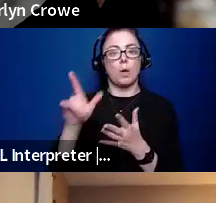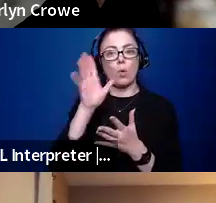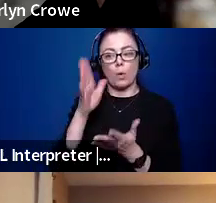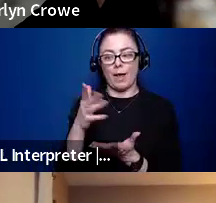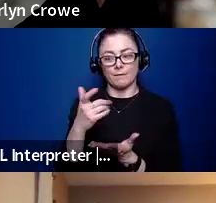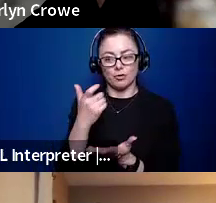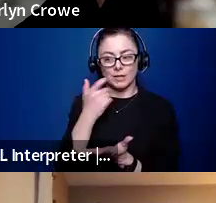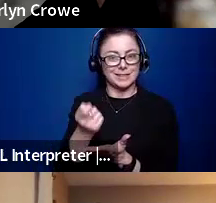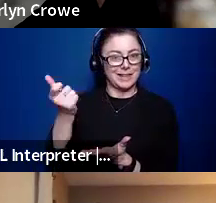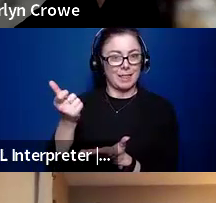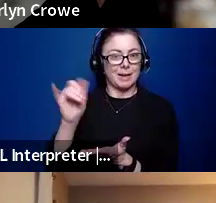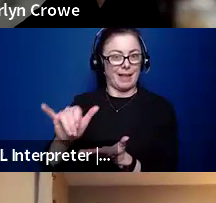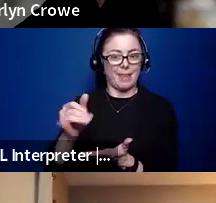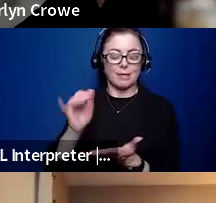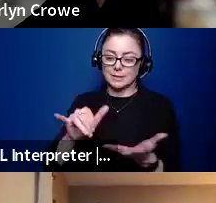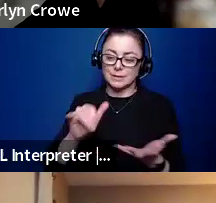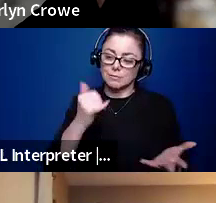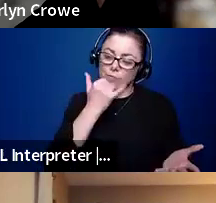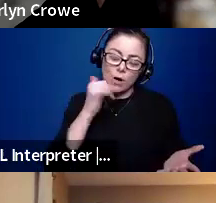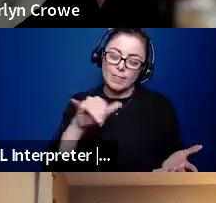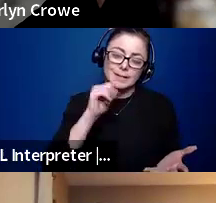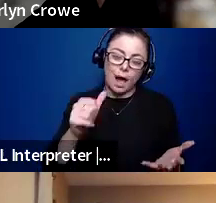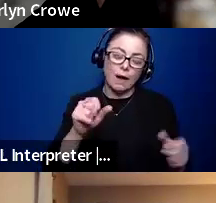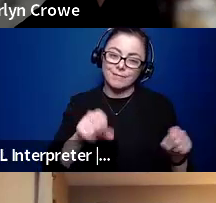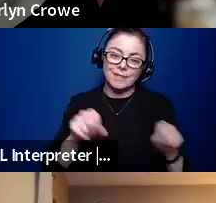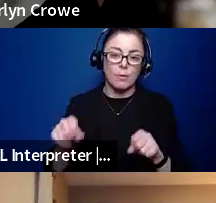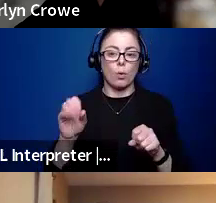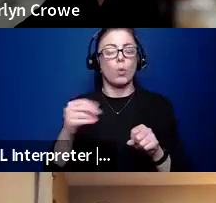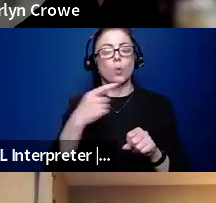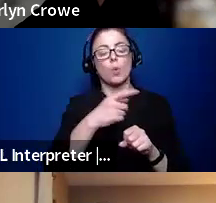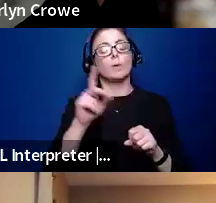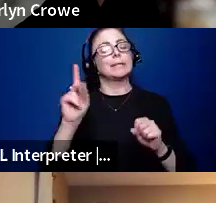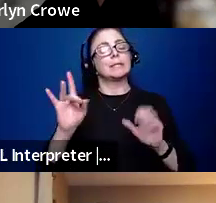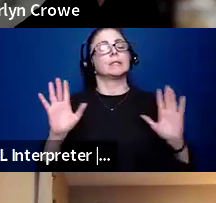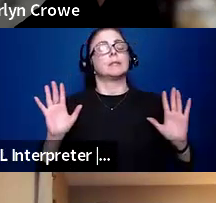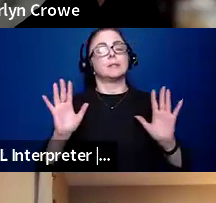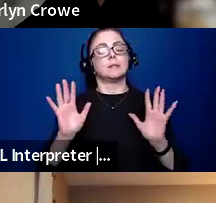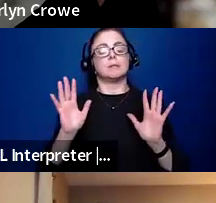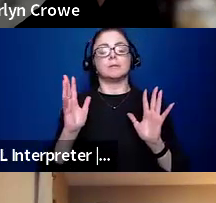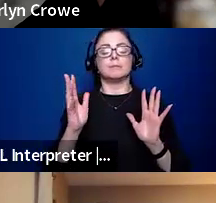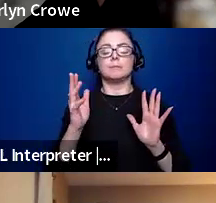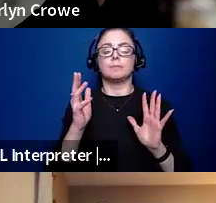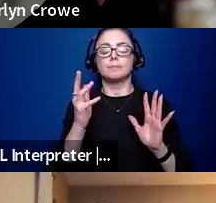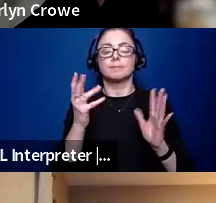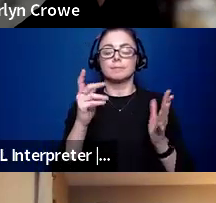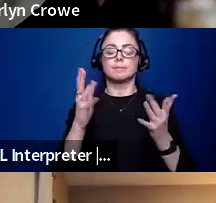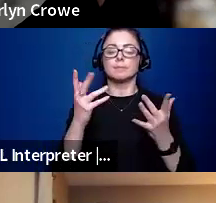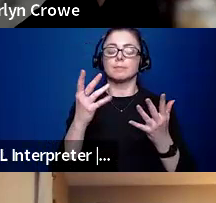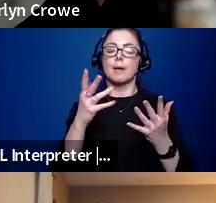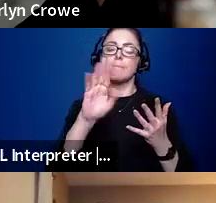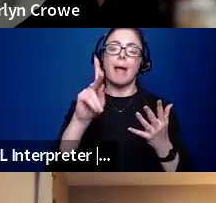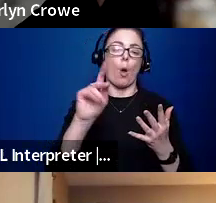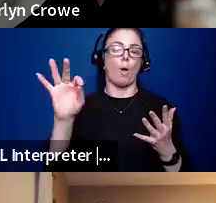that's wrong. That's not feasible. So she has backed off on that a little bit, but we'll have to wait and see exactly what she wants to do with that. But